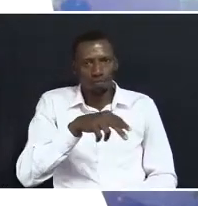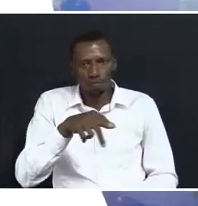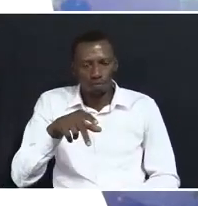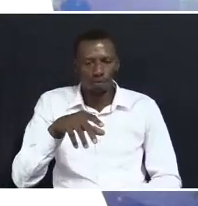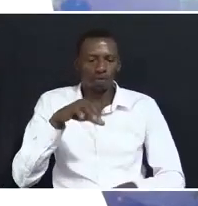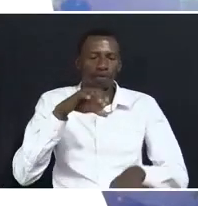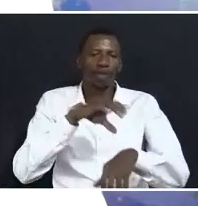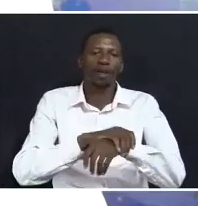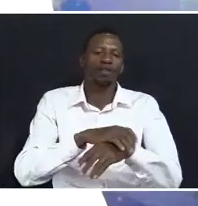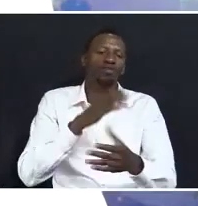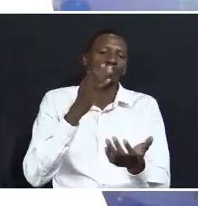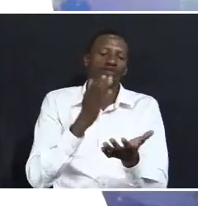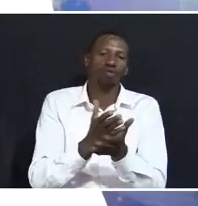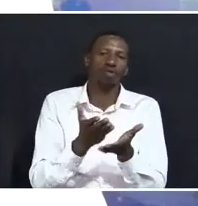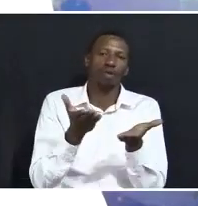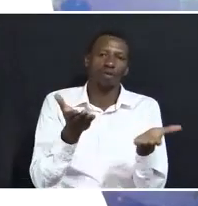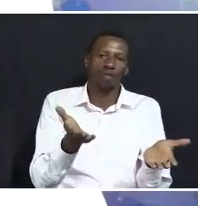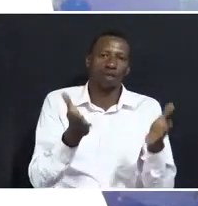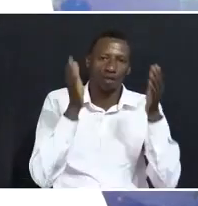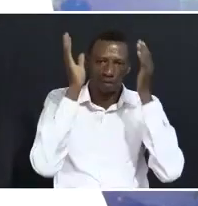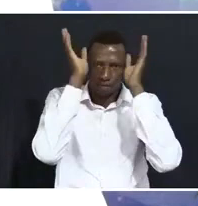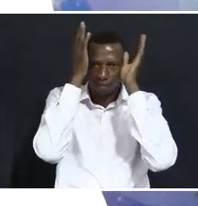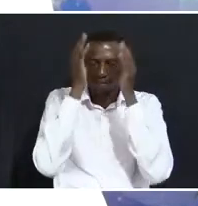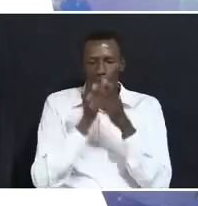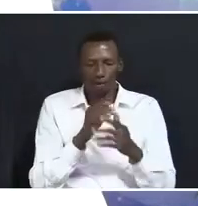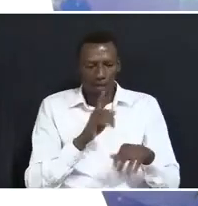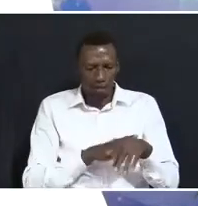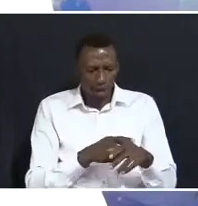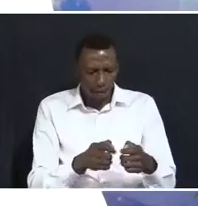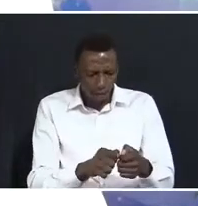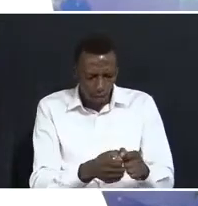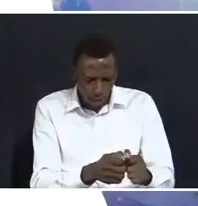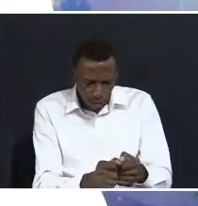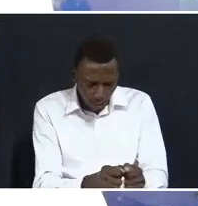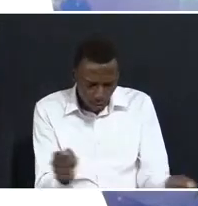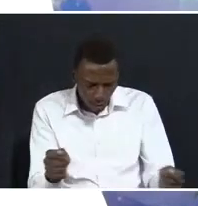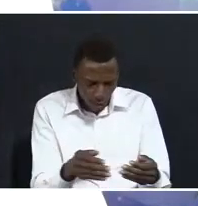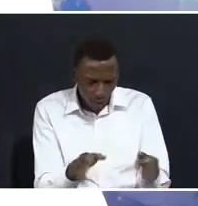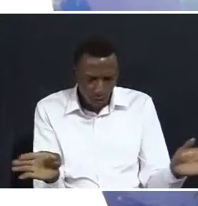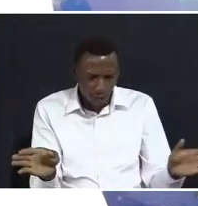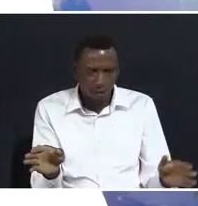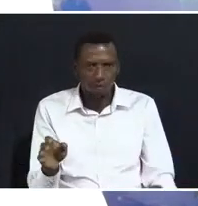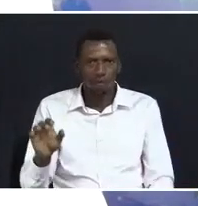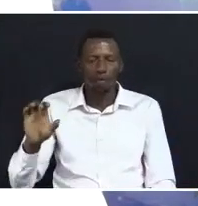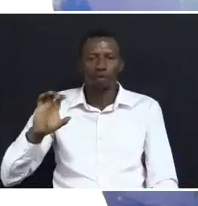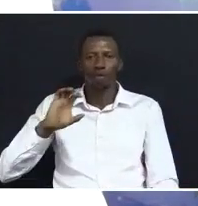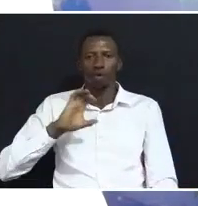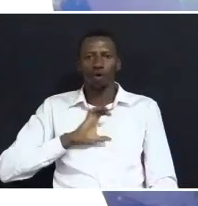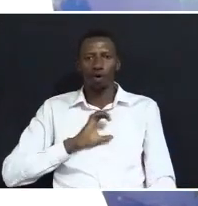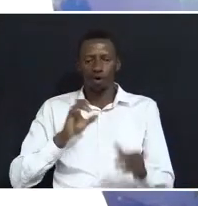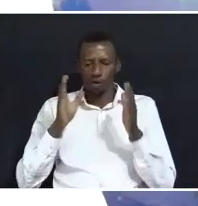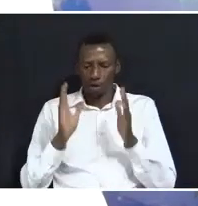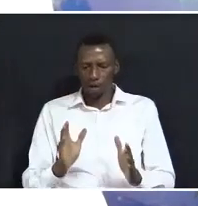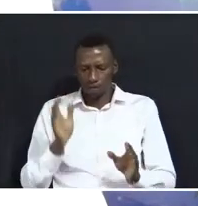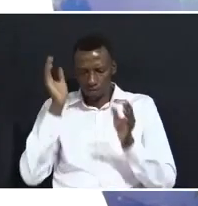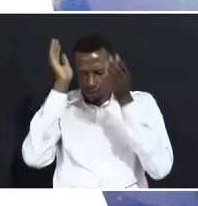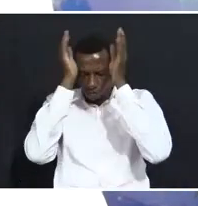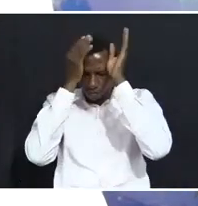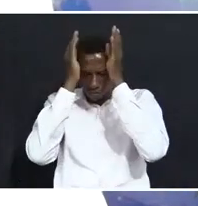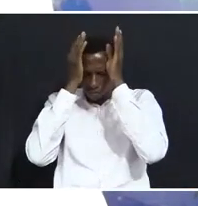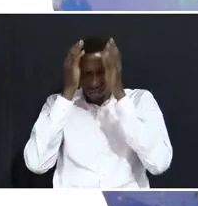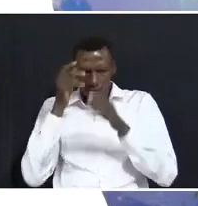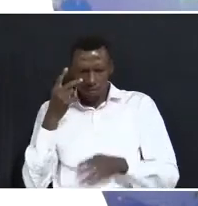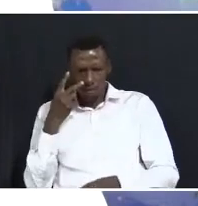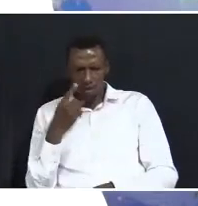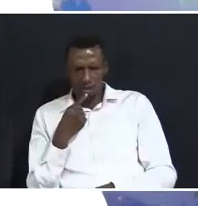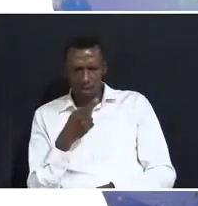had said to them. But as they were loosing the colt, the owners of it